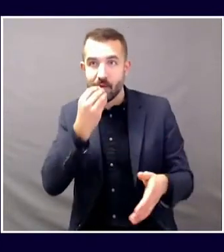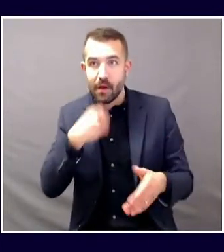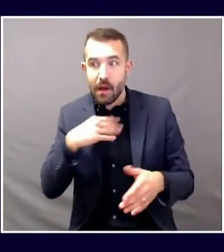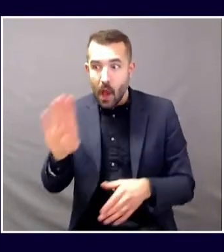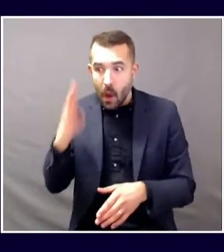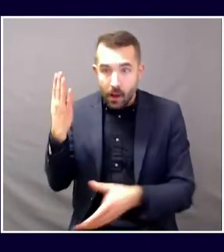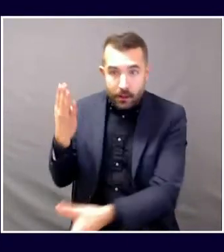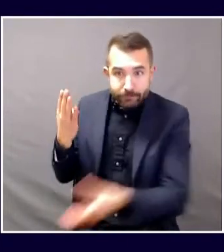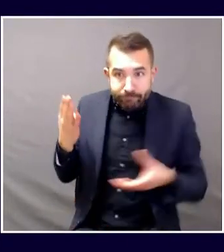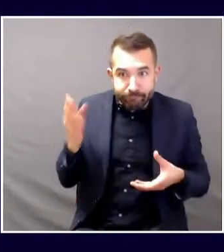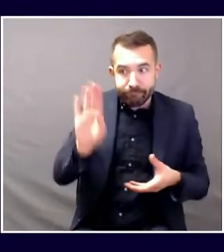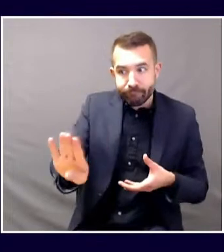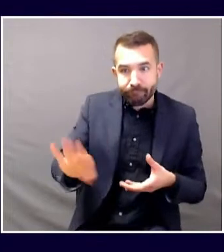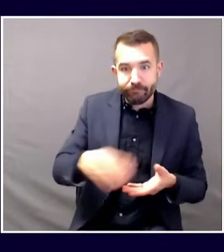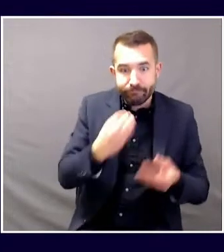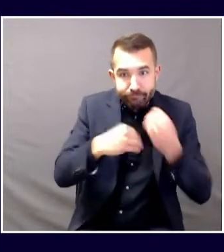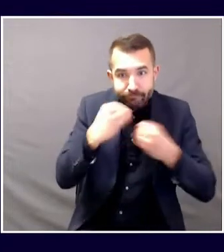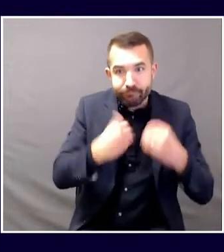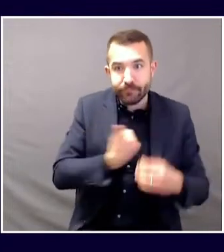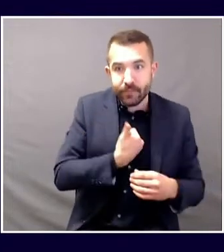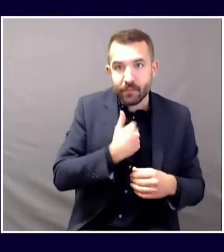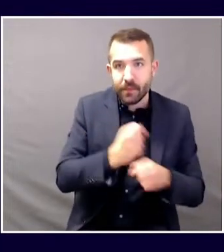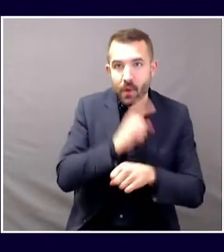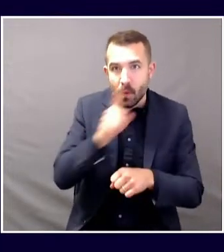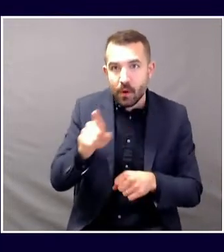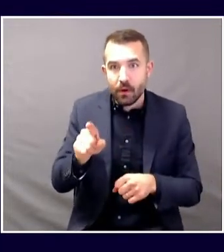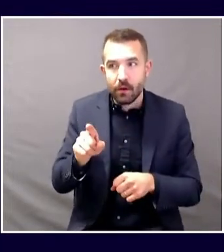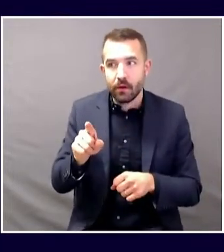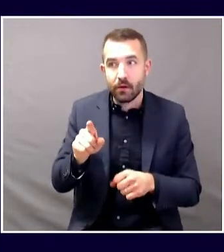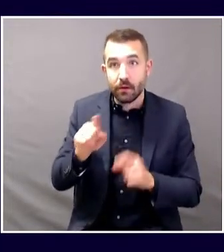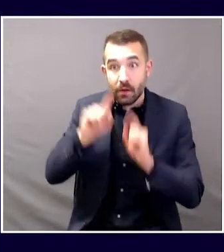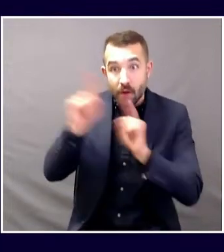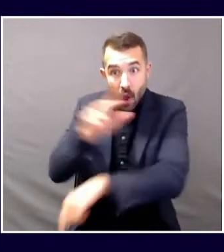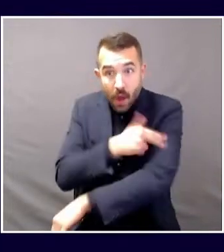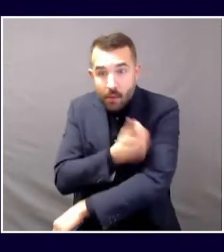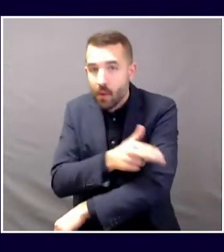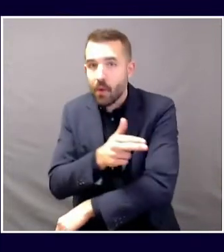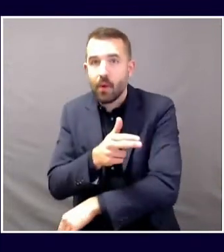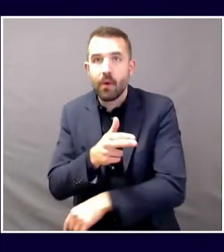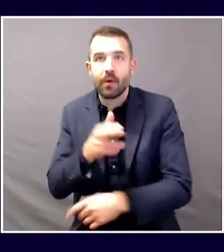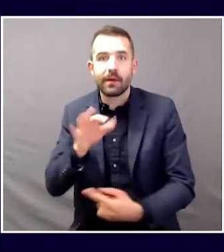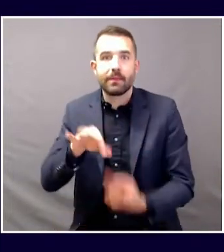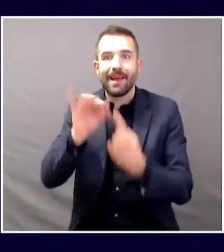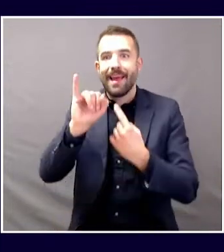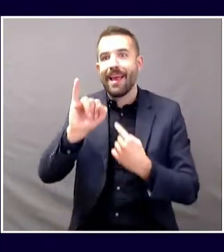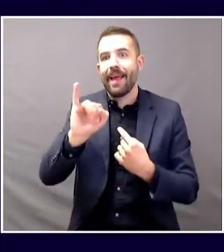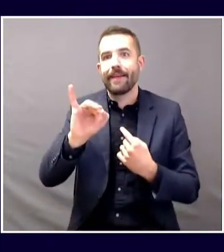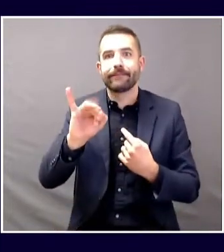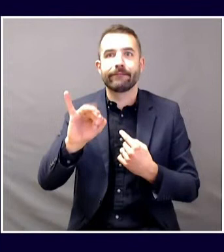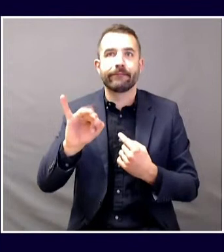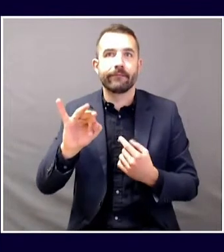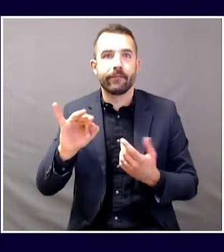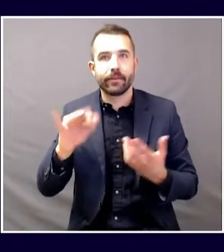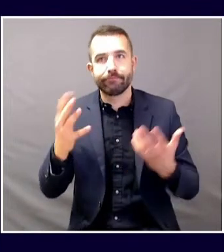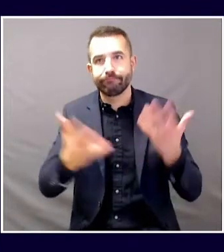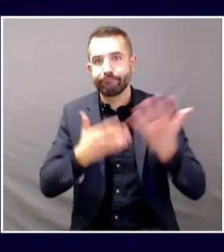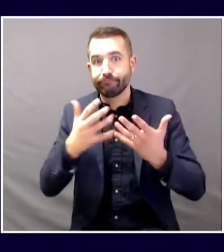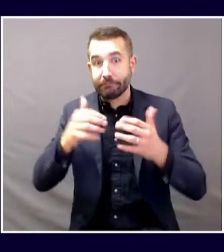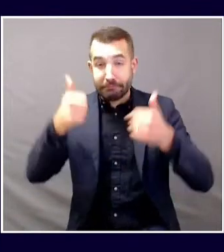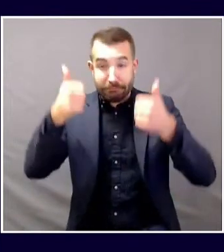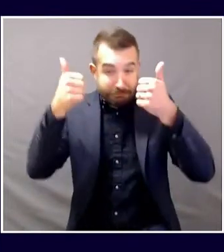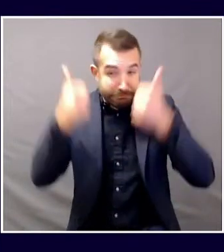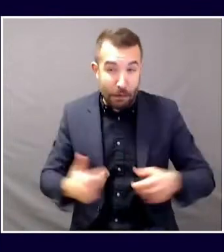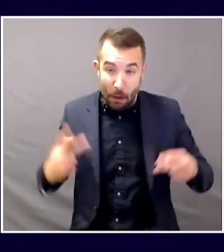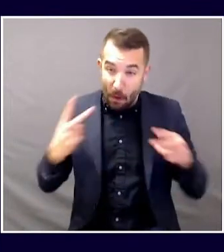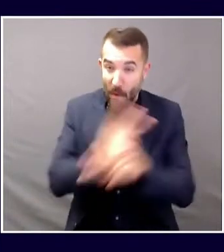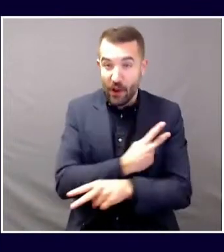dire. This strategy is mostly to alleviate strain on local hospitals. Is this a good strategy? She's not sure if she should even get tested